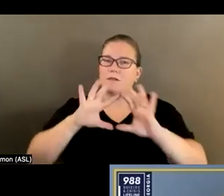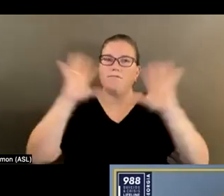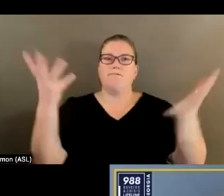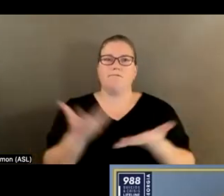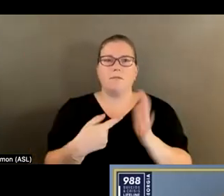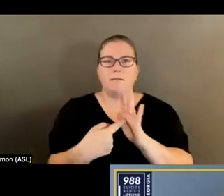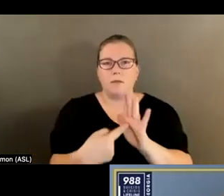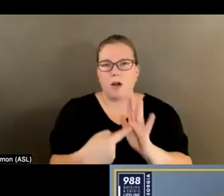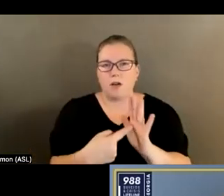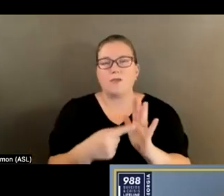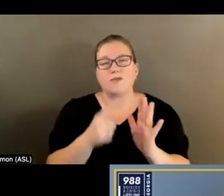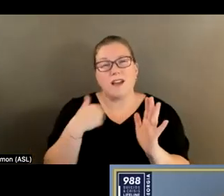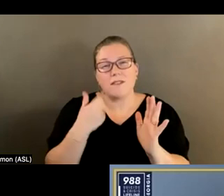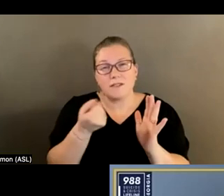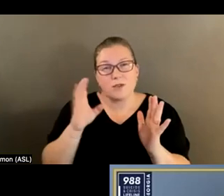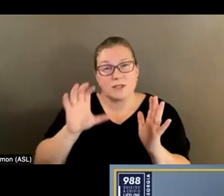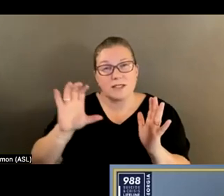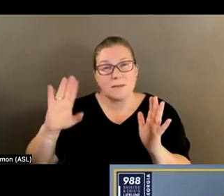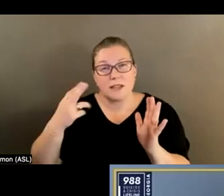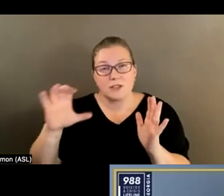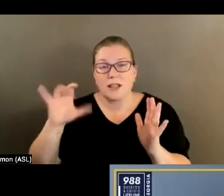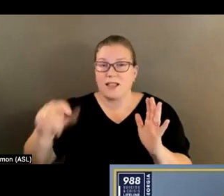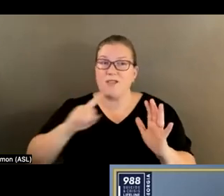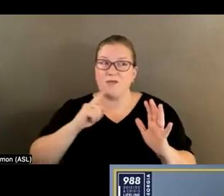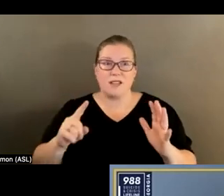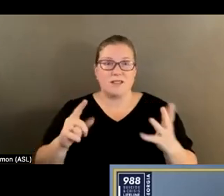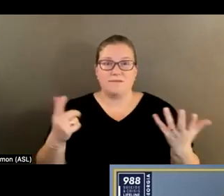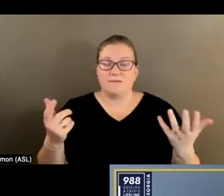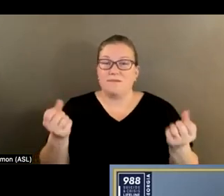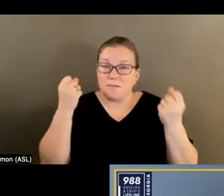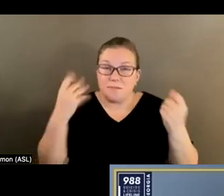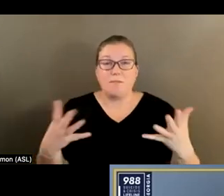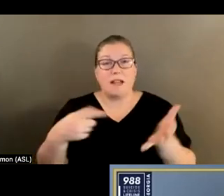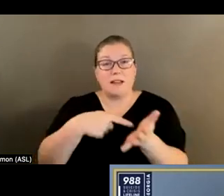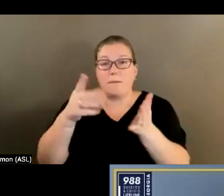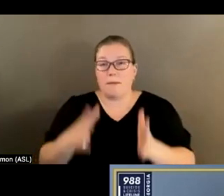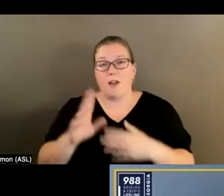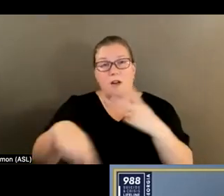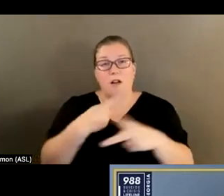these CCBHCs who are quite comprehensive in their payer mix.